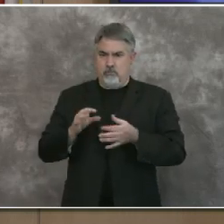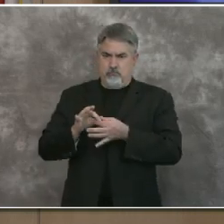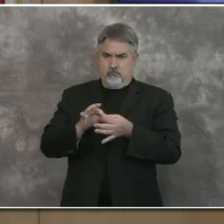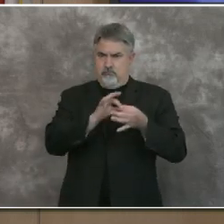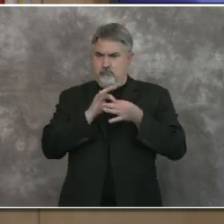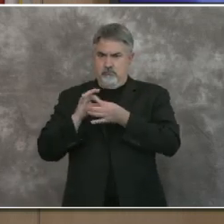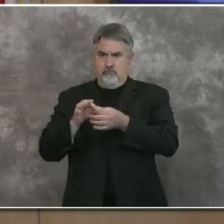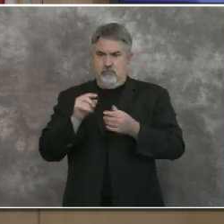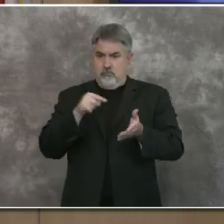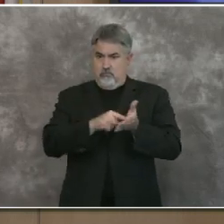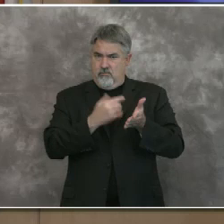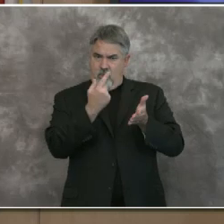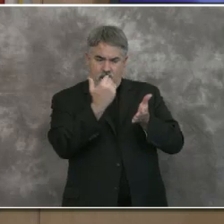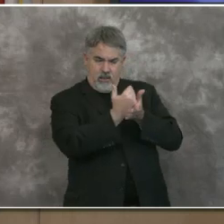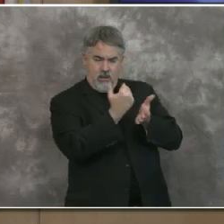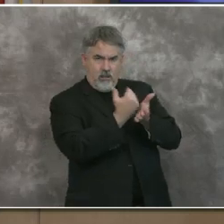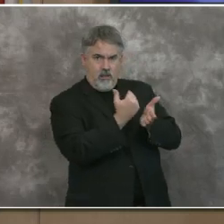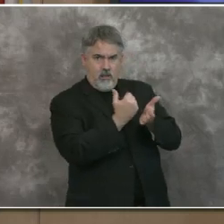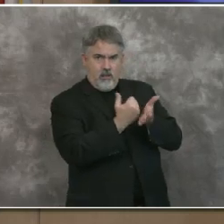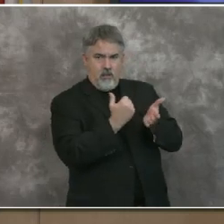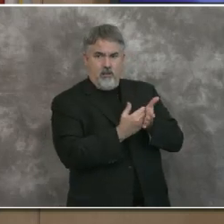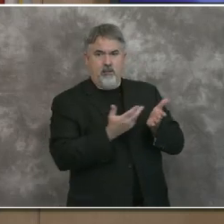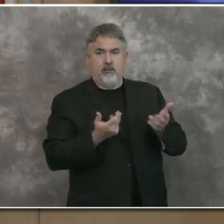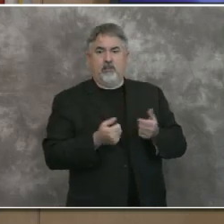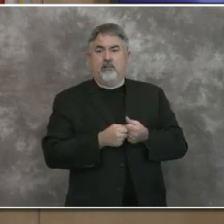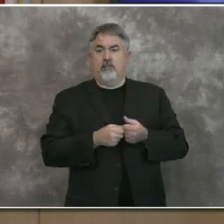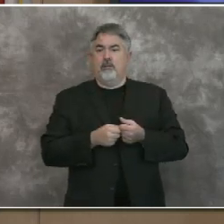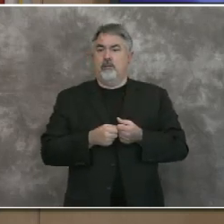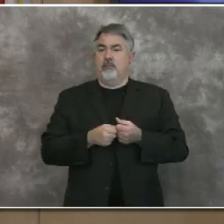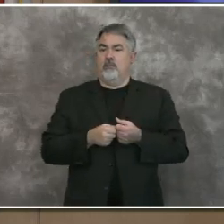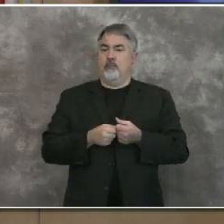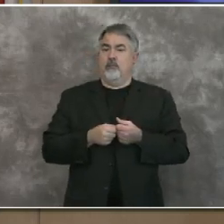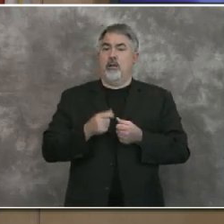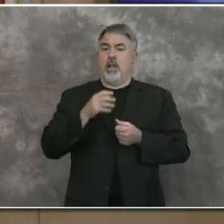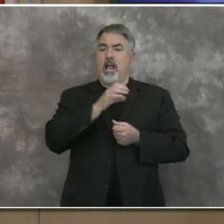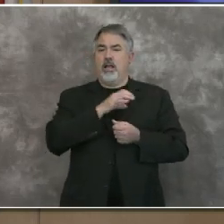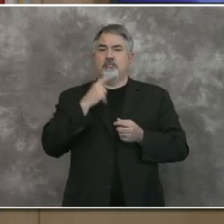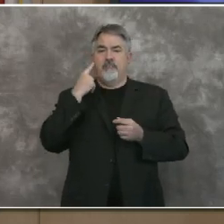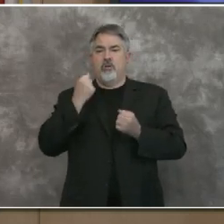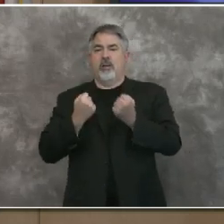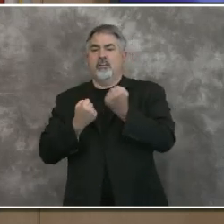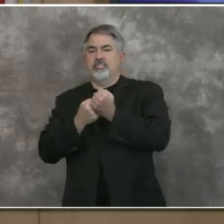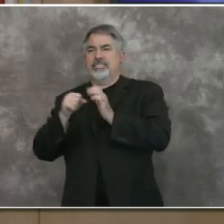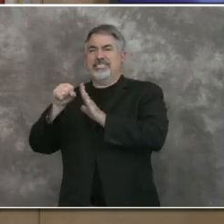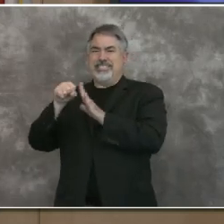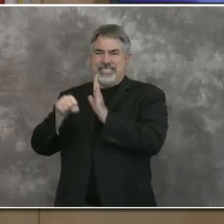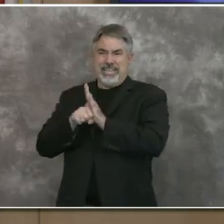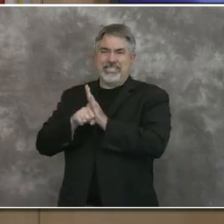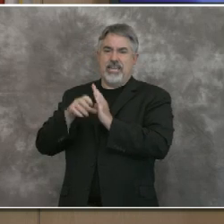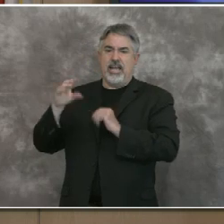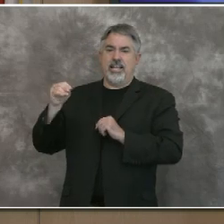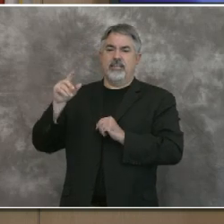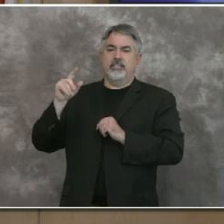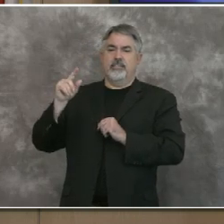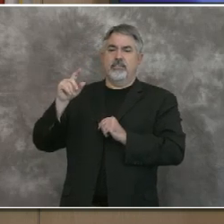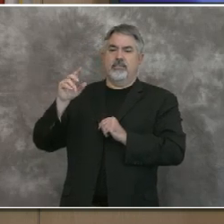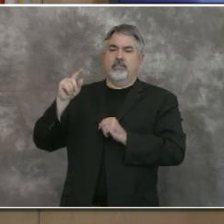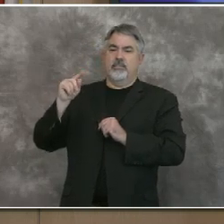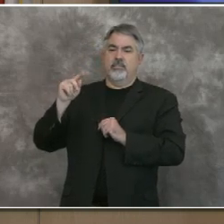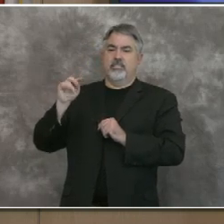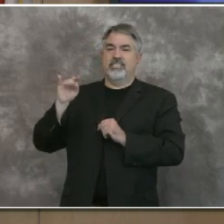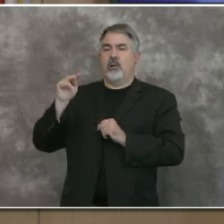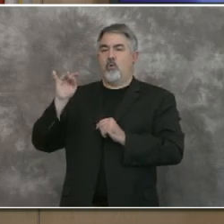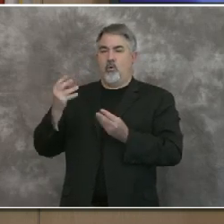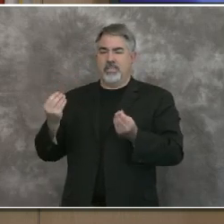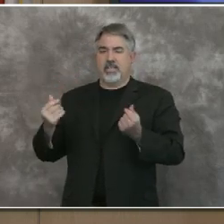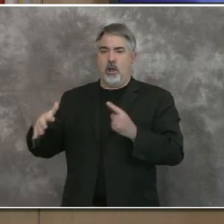is promulgated by the Council for State and Territorial Epidemiologists and the CDC. And